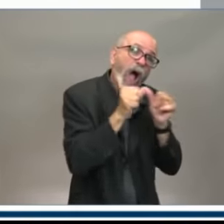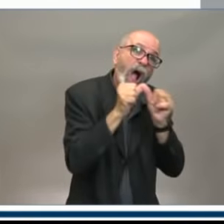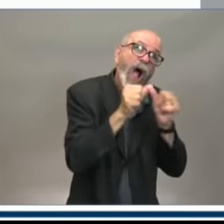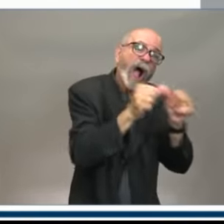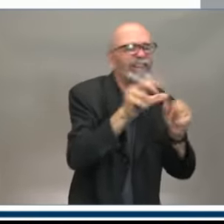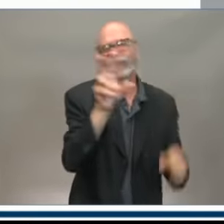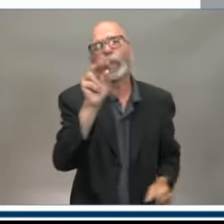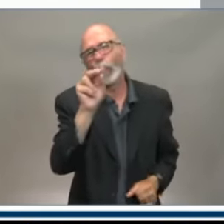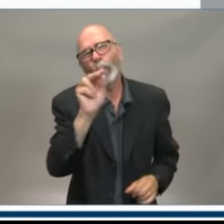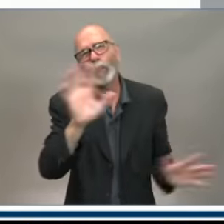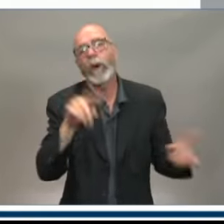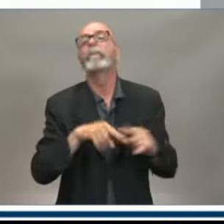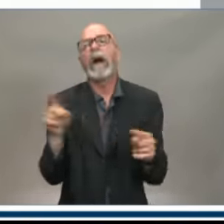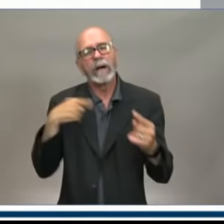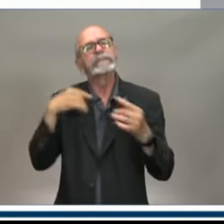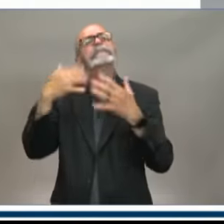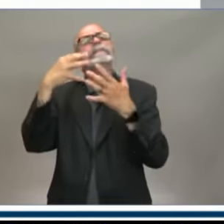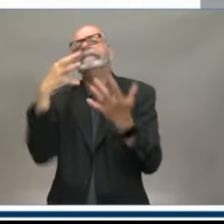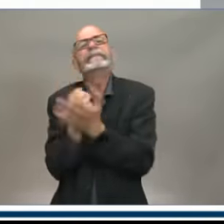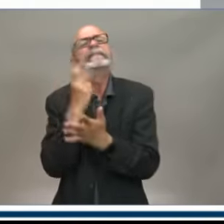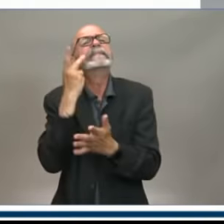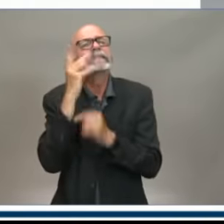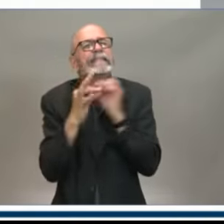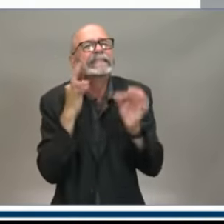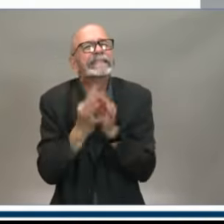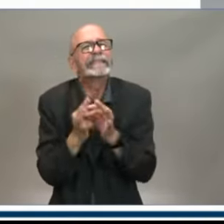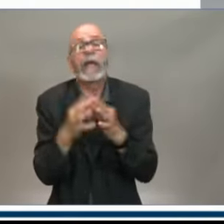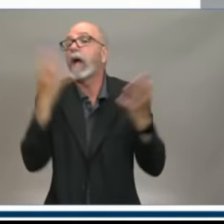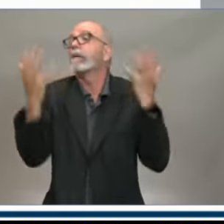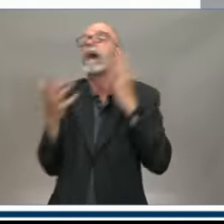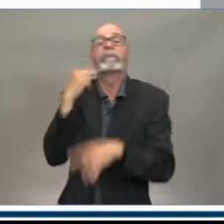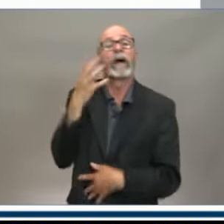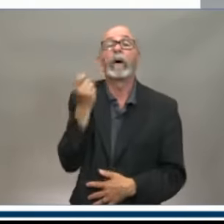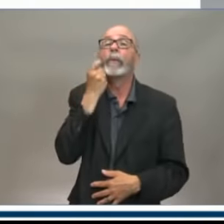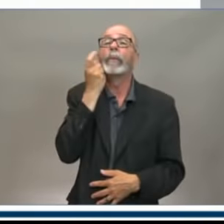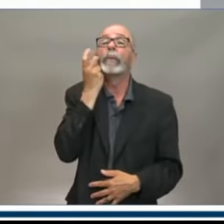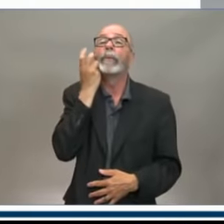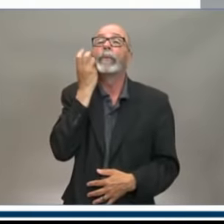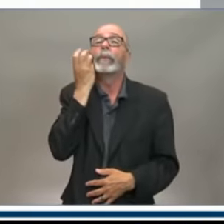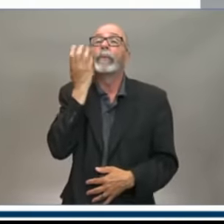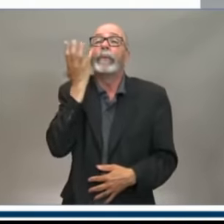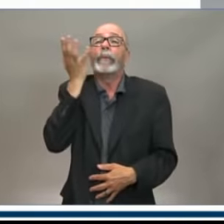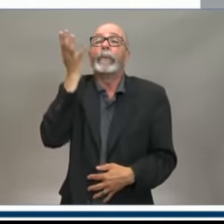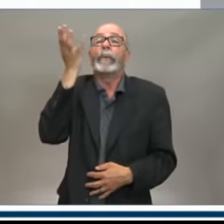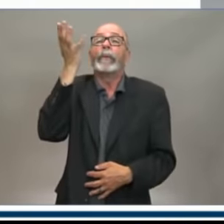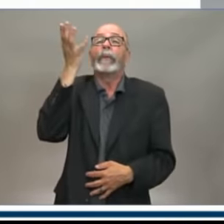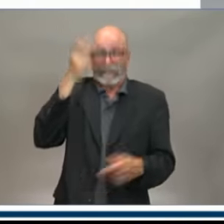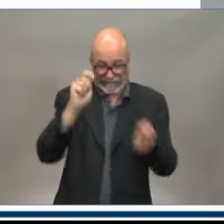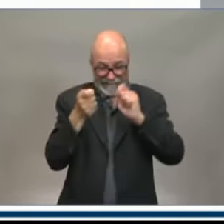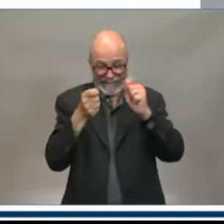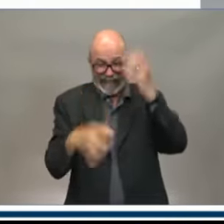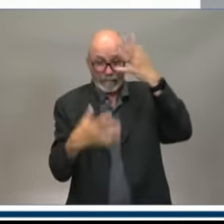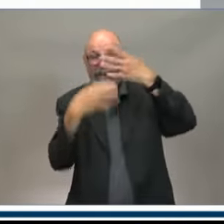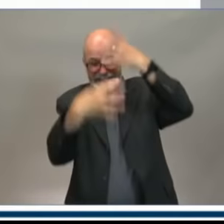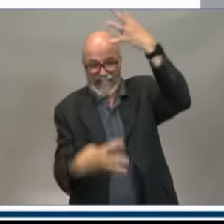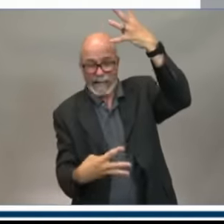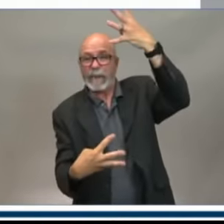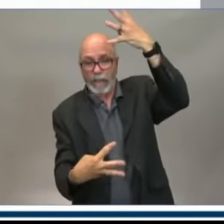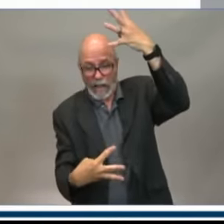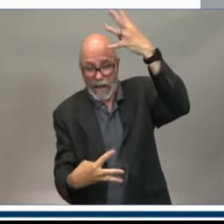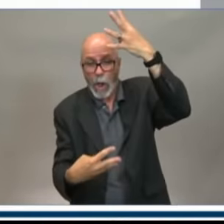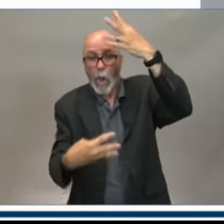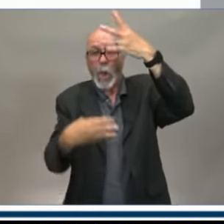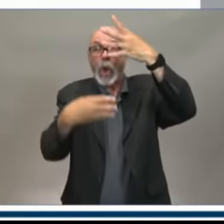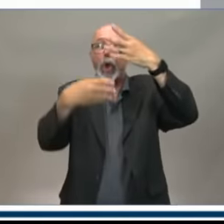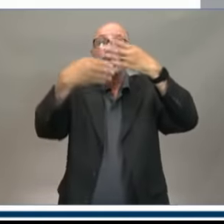it doesn't mean we're going to have this same list for forever and ever. We'll continue to adapt that list as we get